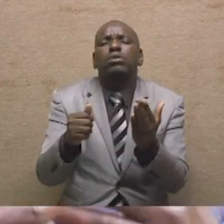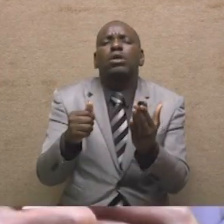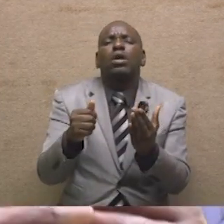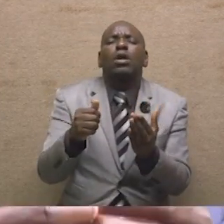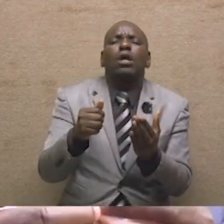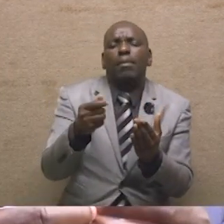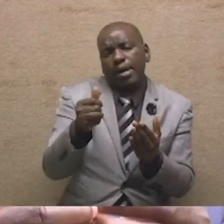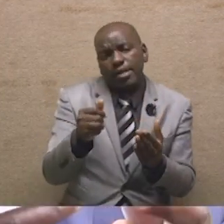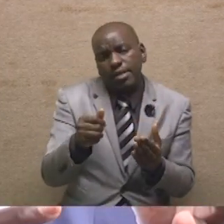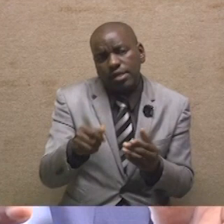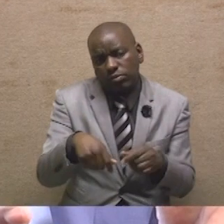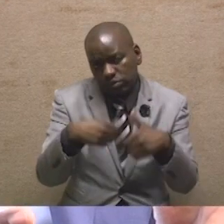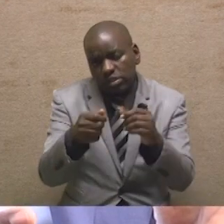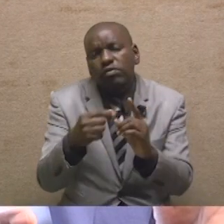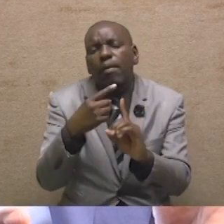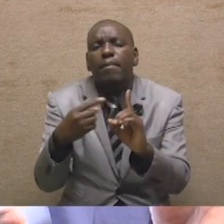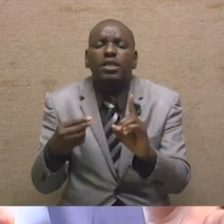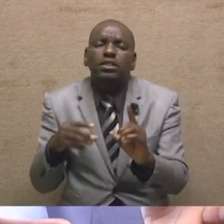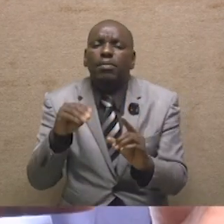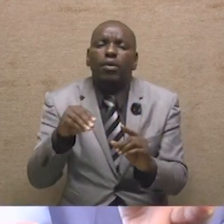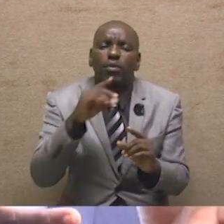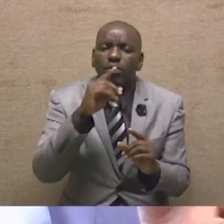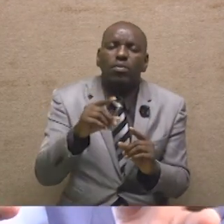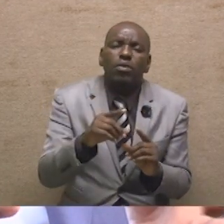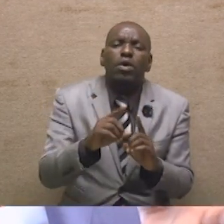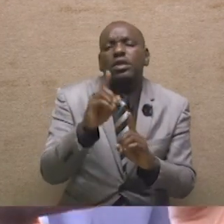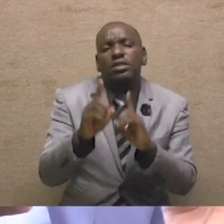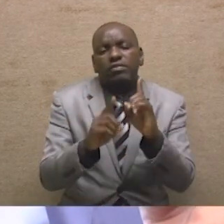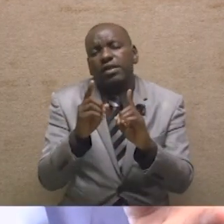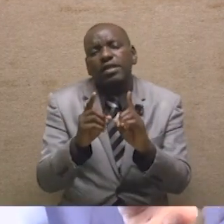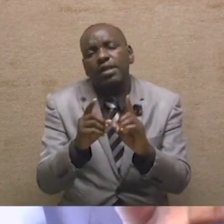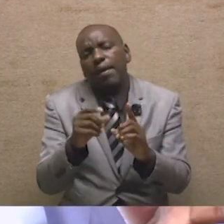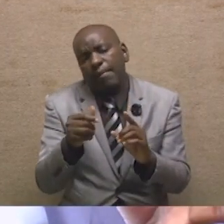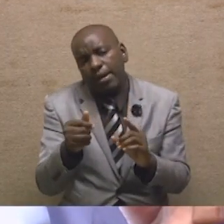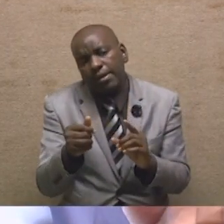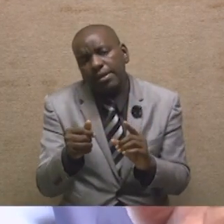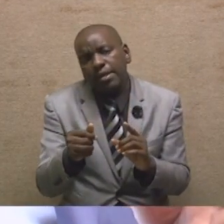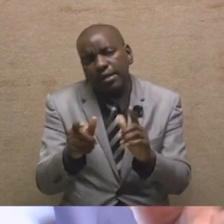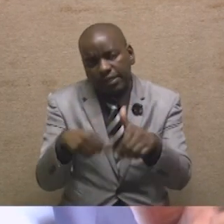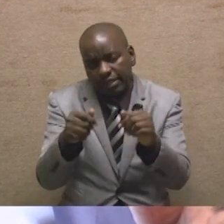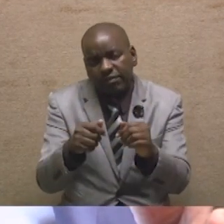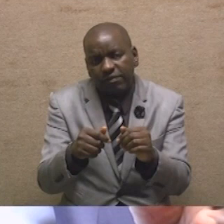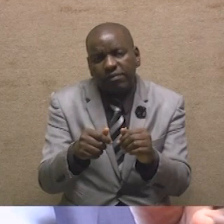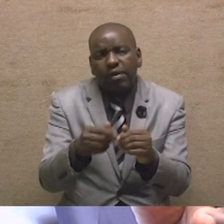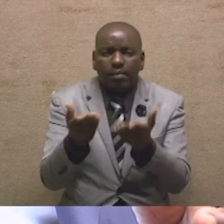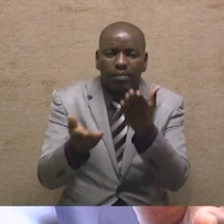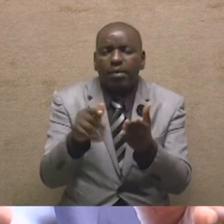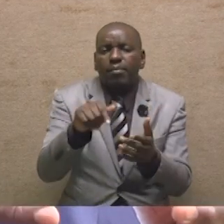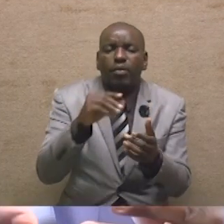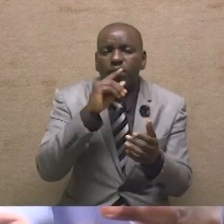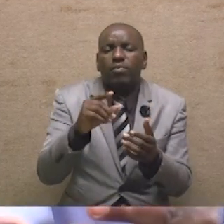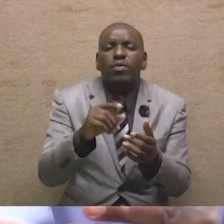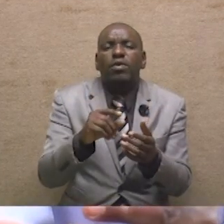ministry. To the best of my knowledge, the scales of those fees have not yet been set. But